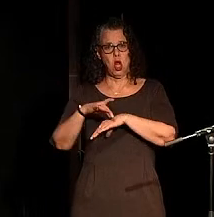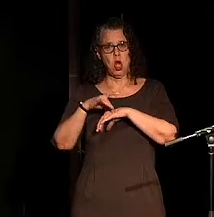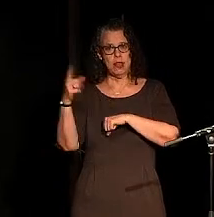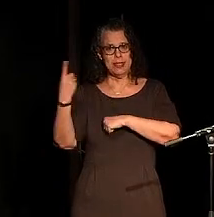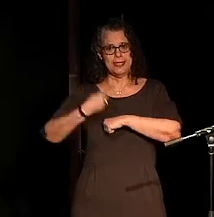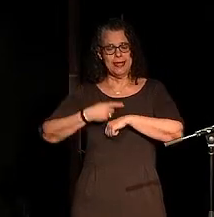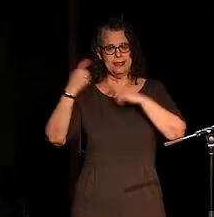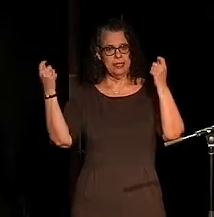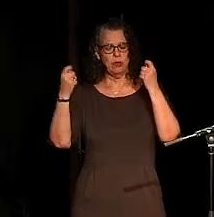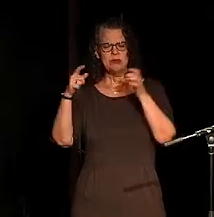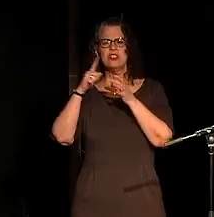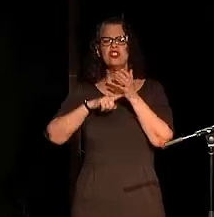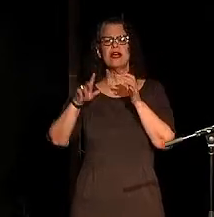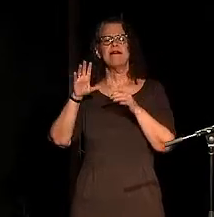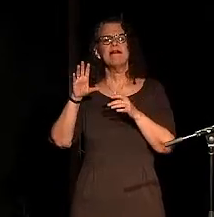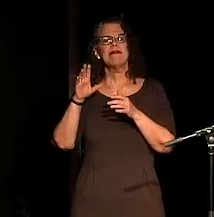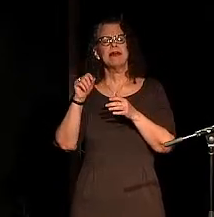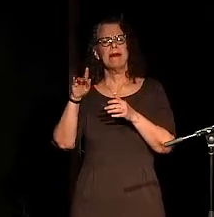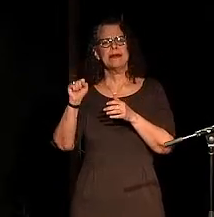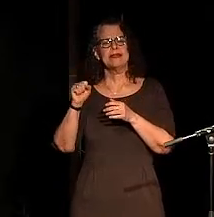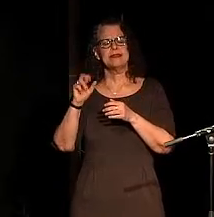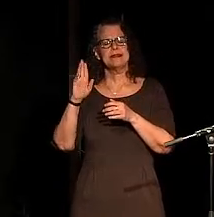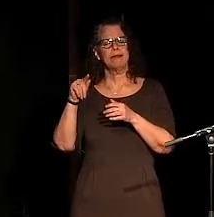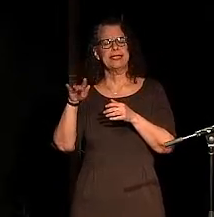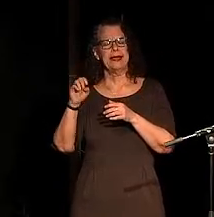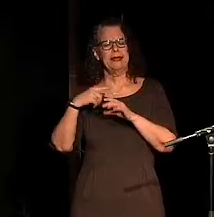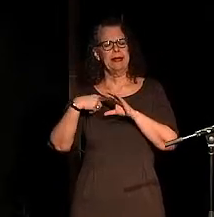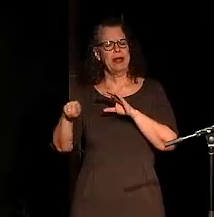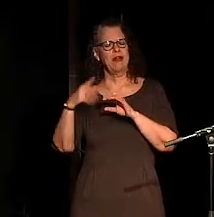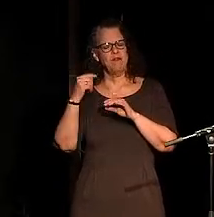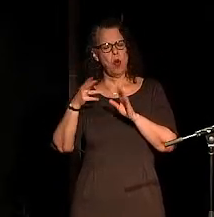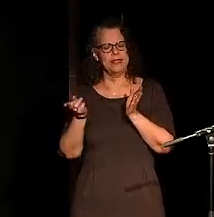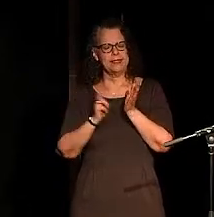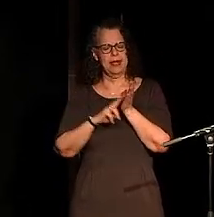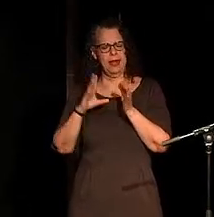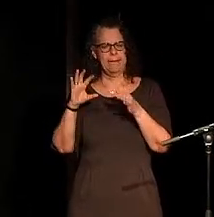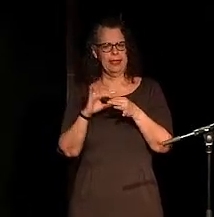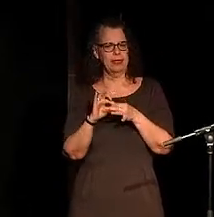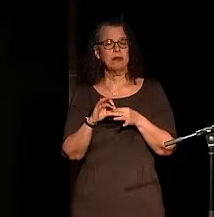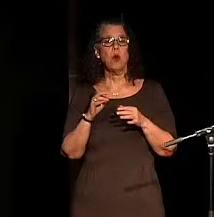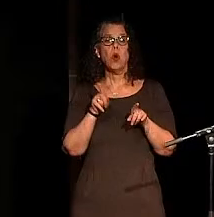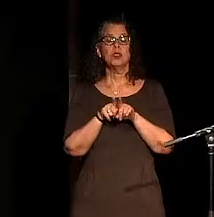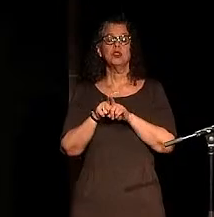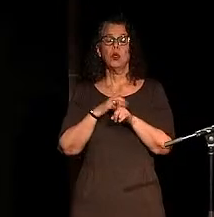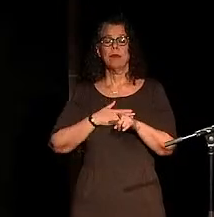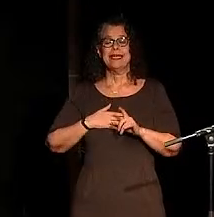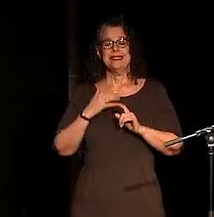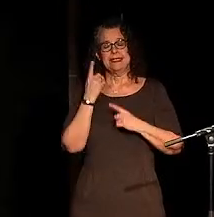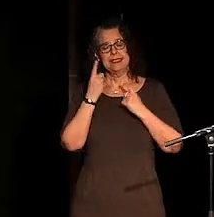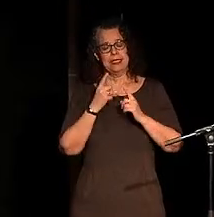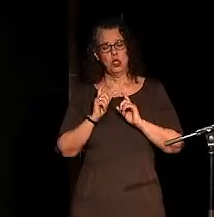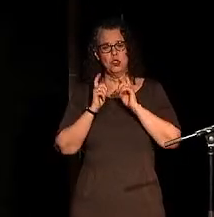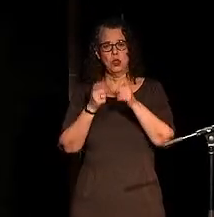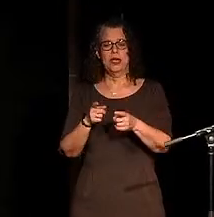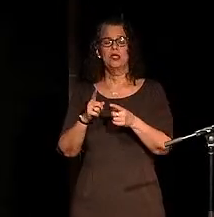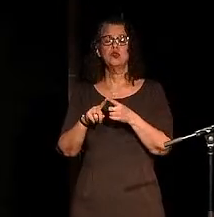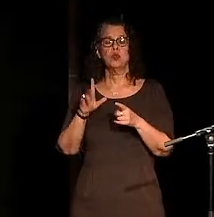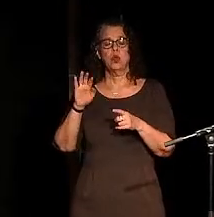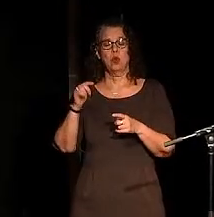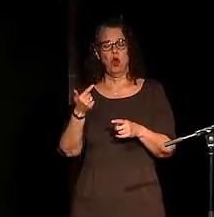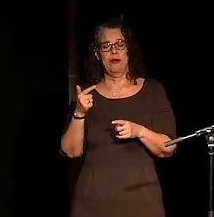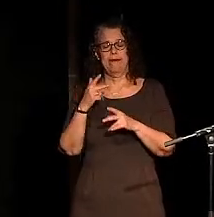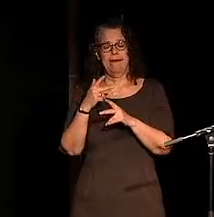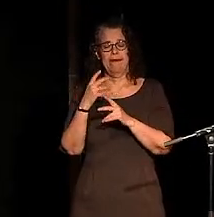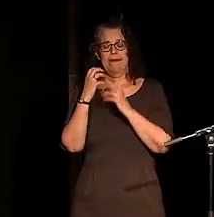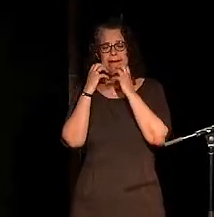the campus update for the sign-up link. Also, please consider donating to LaGuardia Cares, personal care